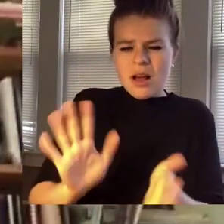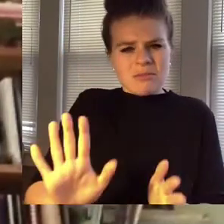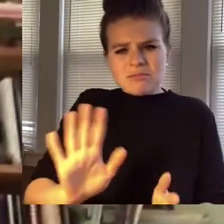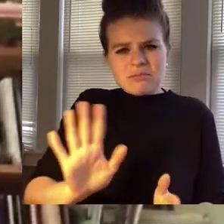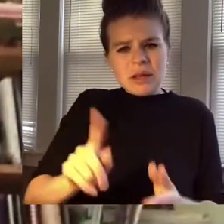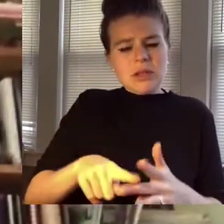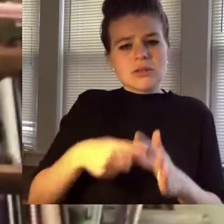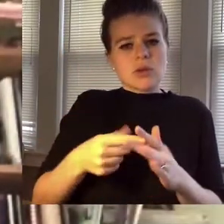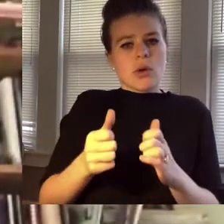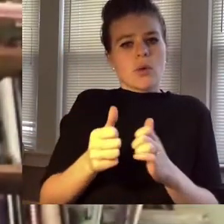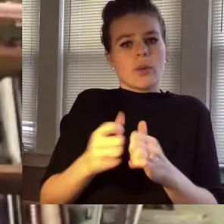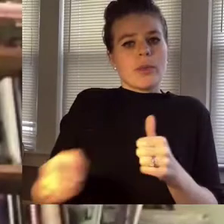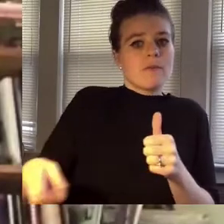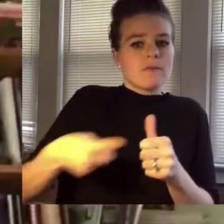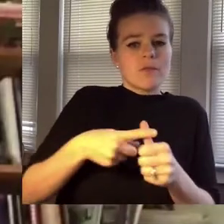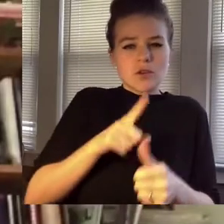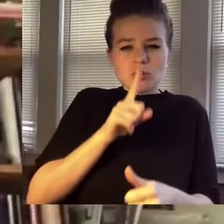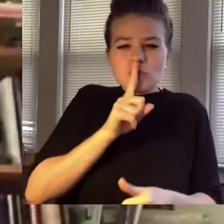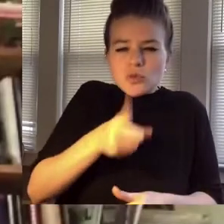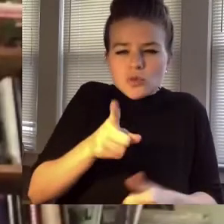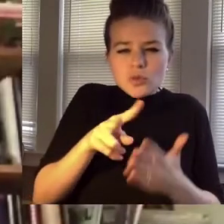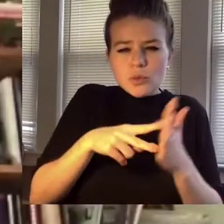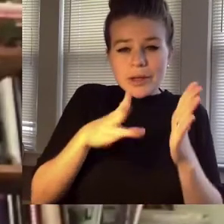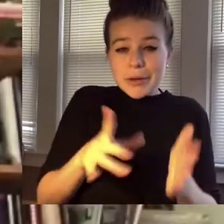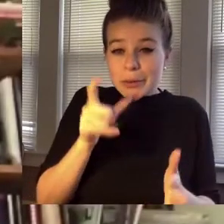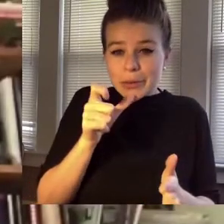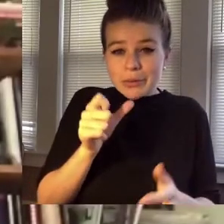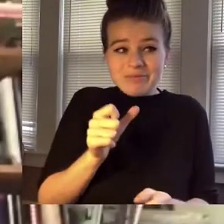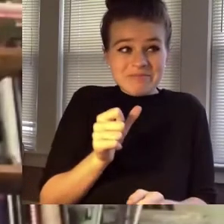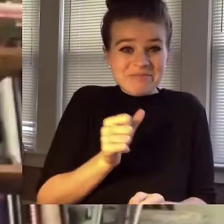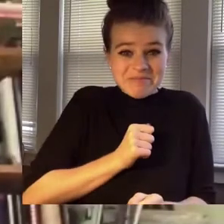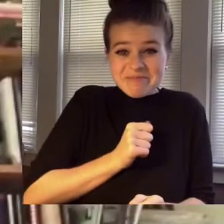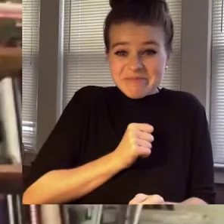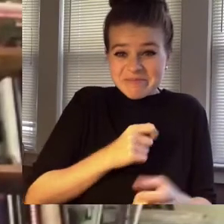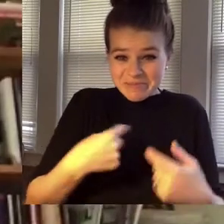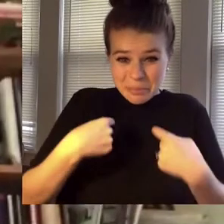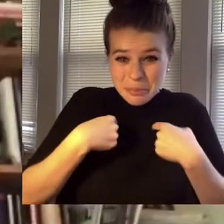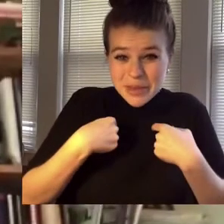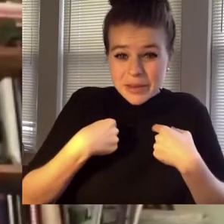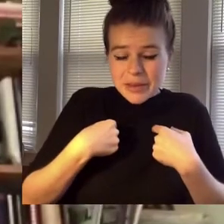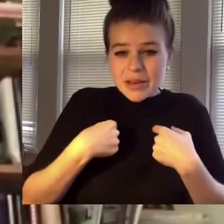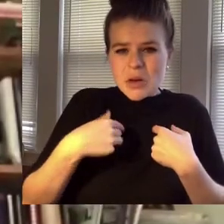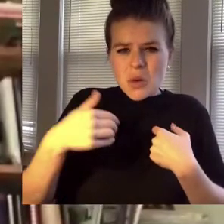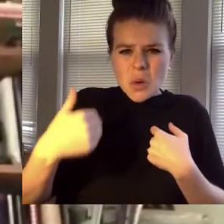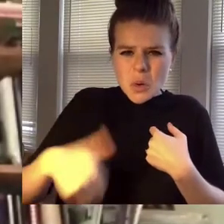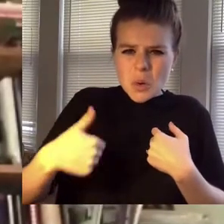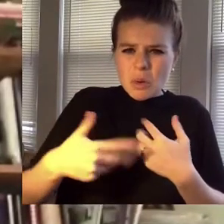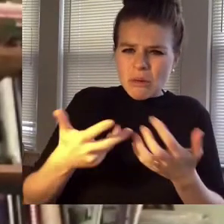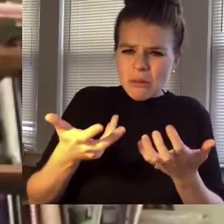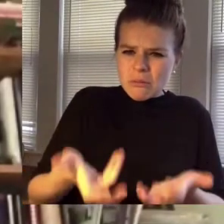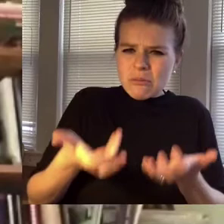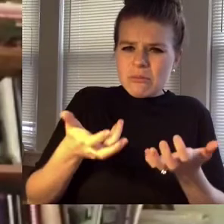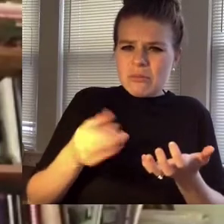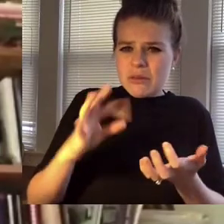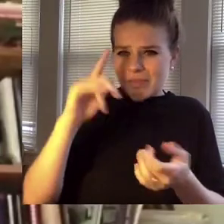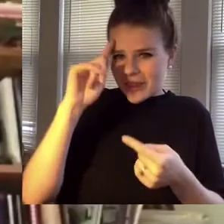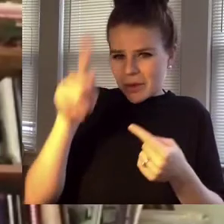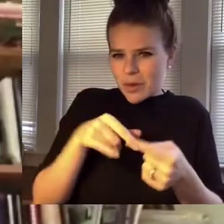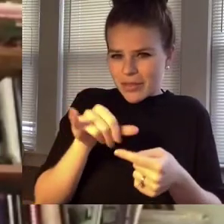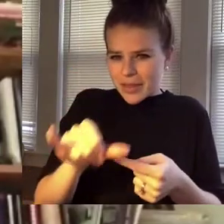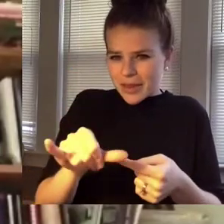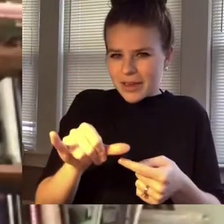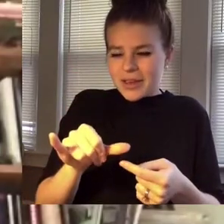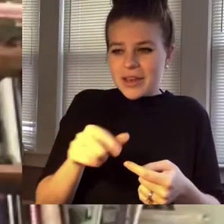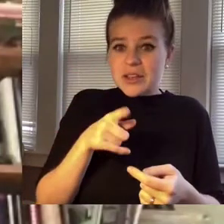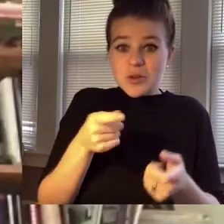first reader. It's ourselves. There is a primary reader. It's loaded if you think about it. It's loaded because you're